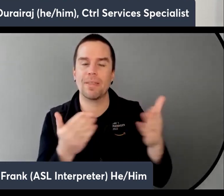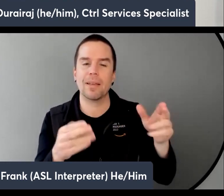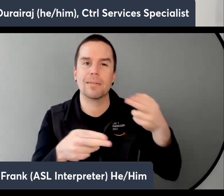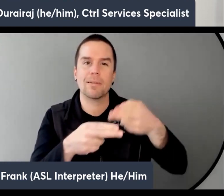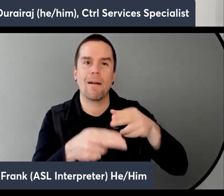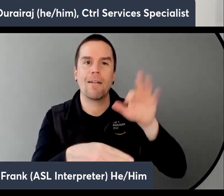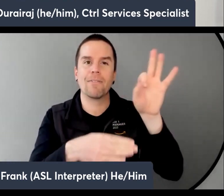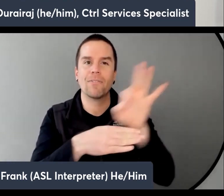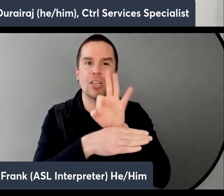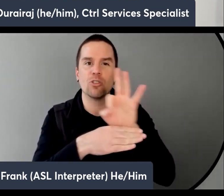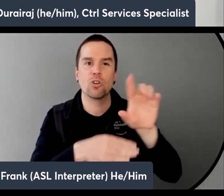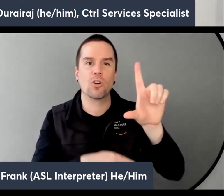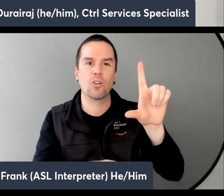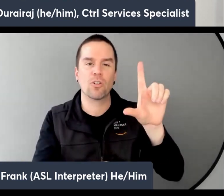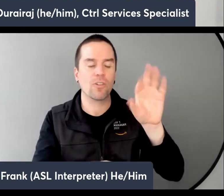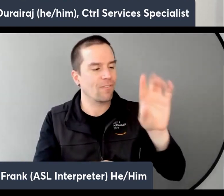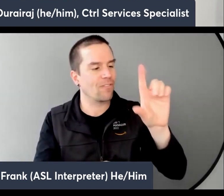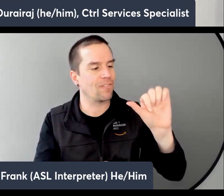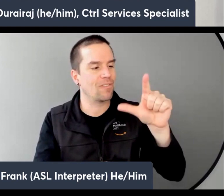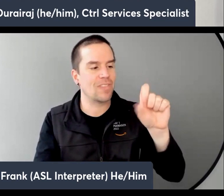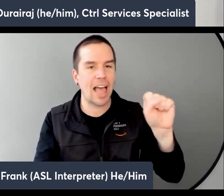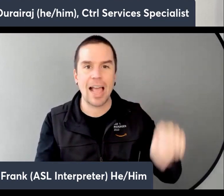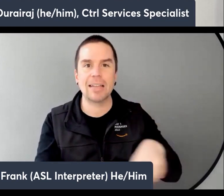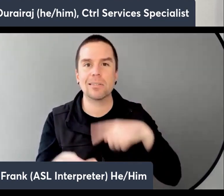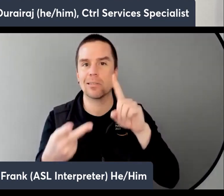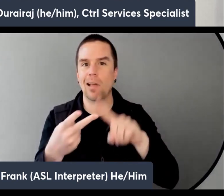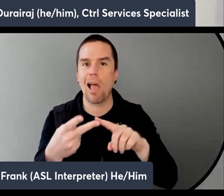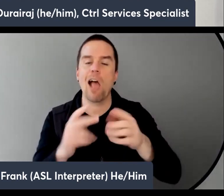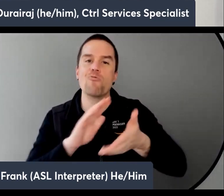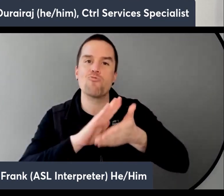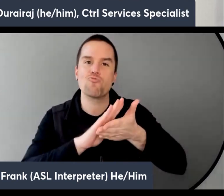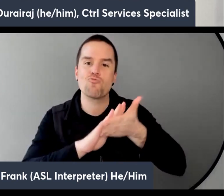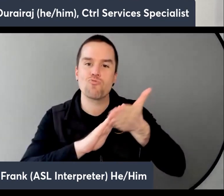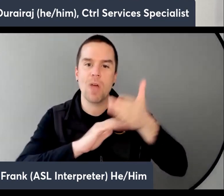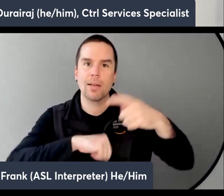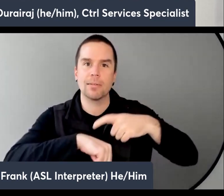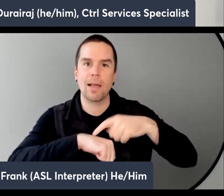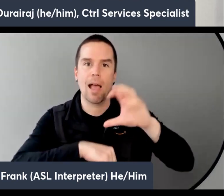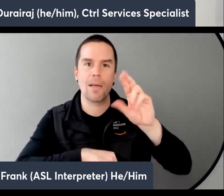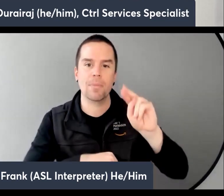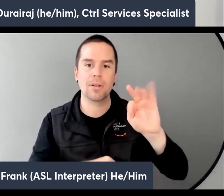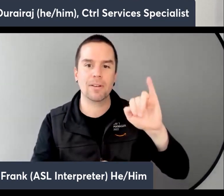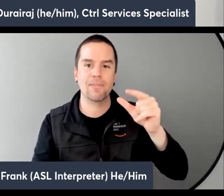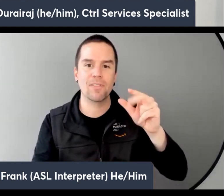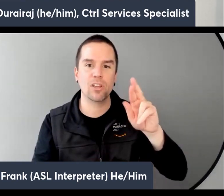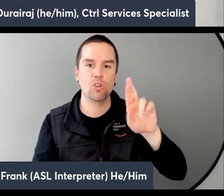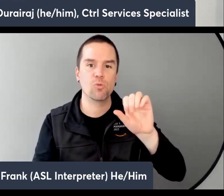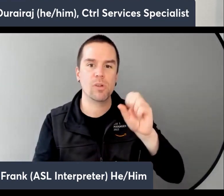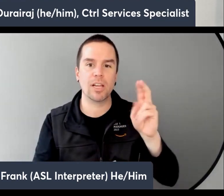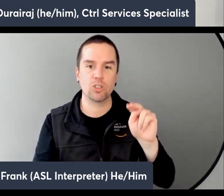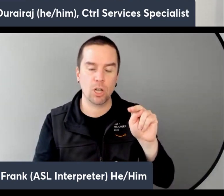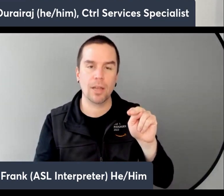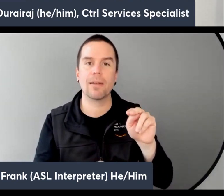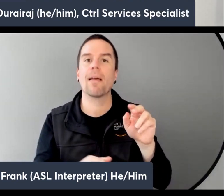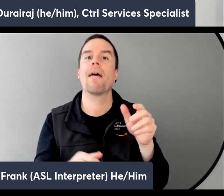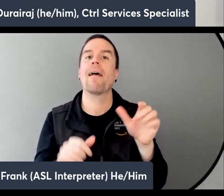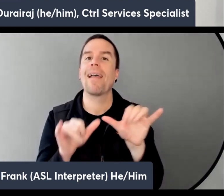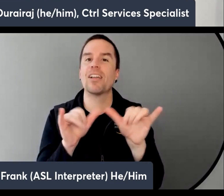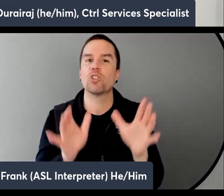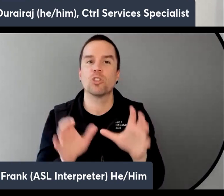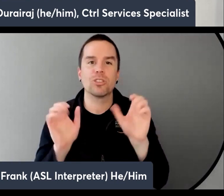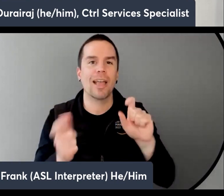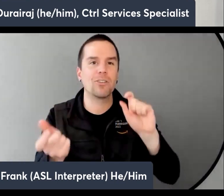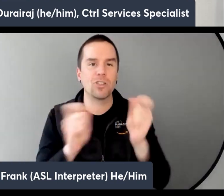runtime configuration. Customers can change the way that their application behaves while running without needing